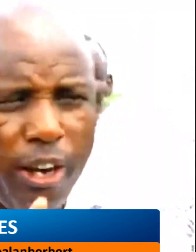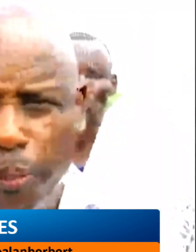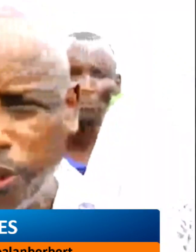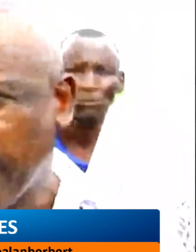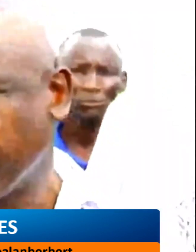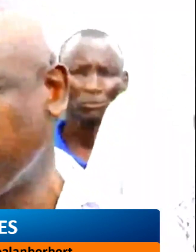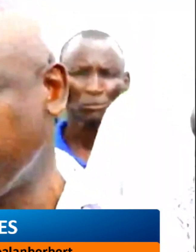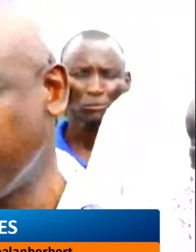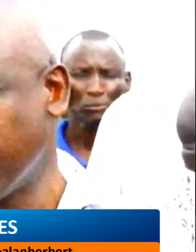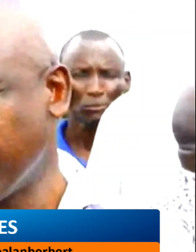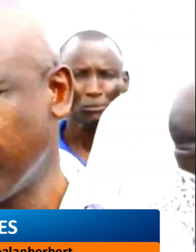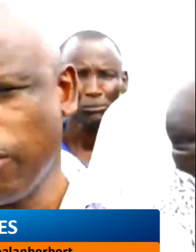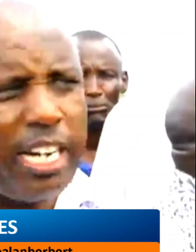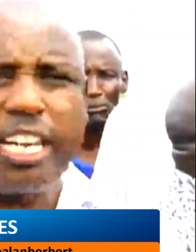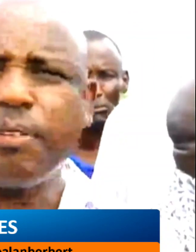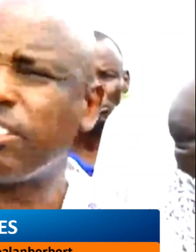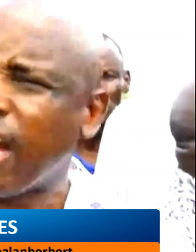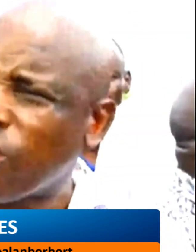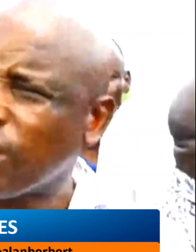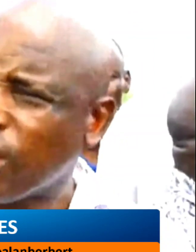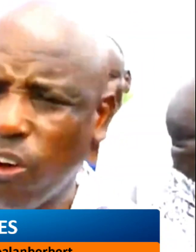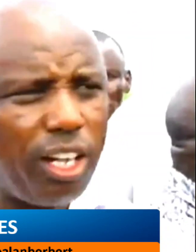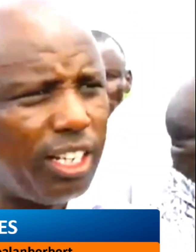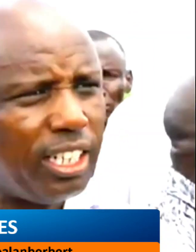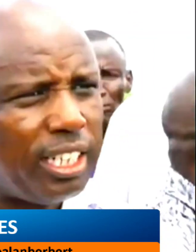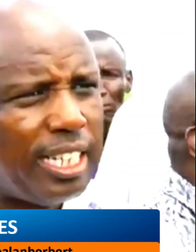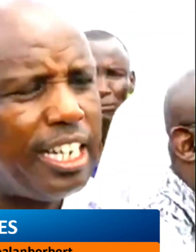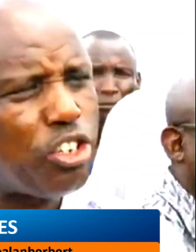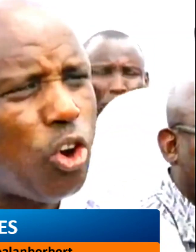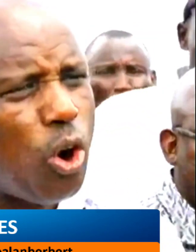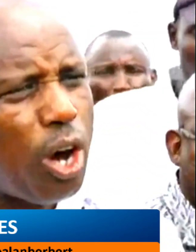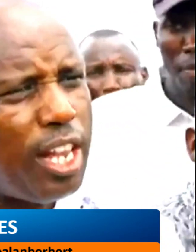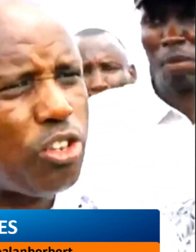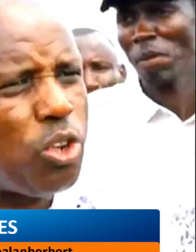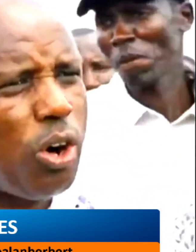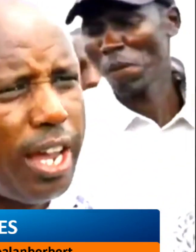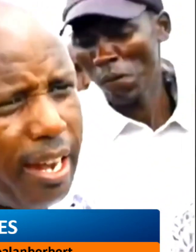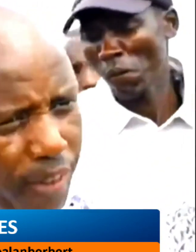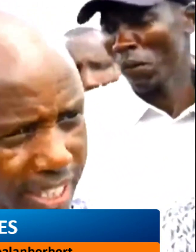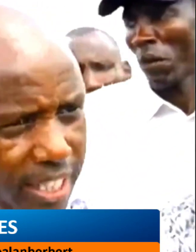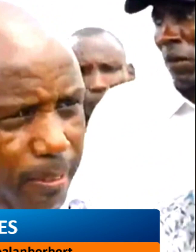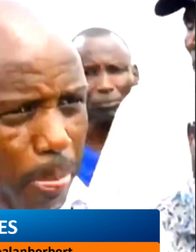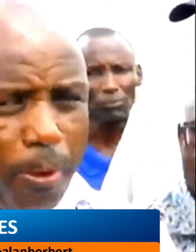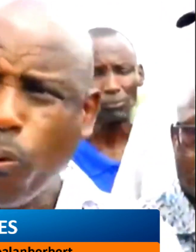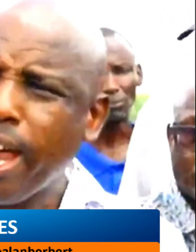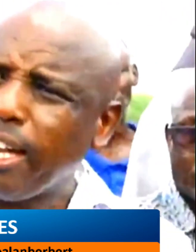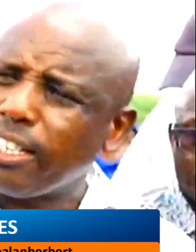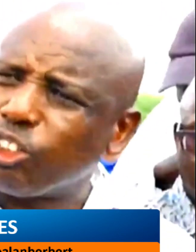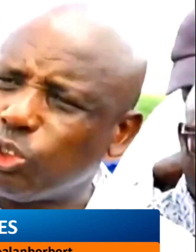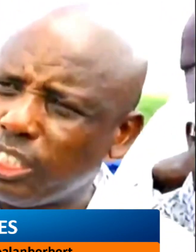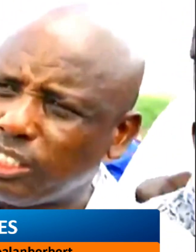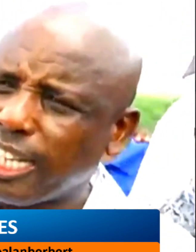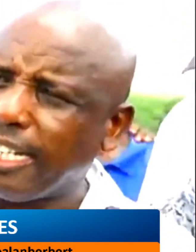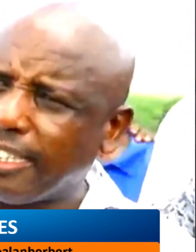You cannot play with lives. You can't give us a wrong signal that there is no any fight, while